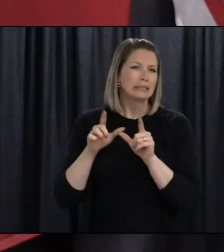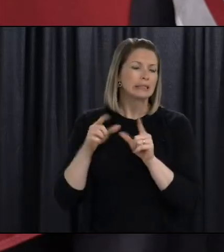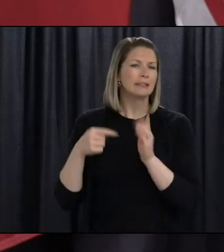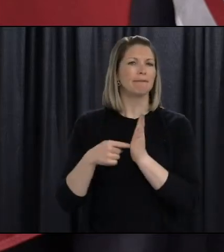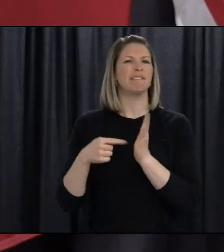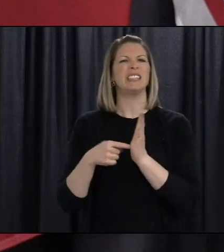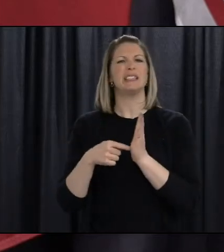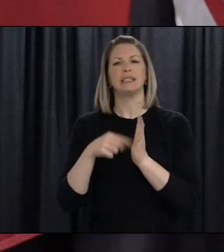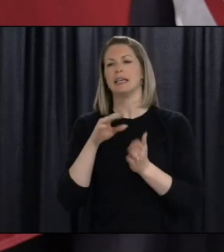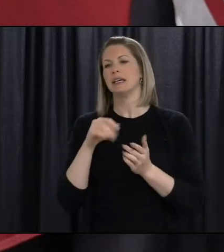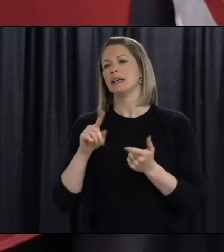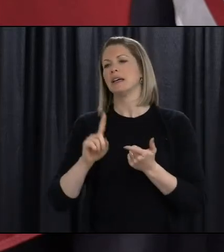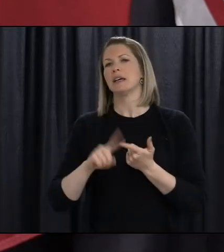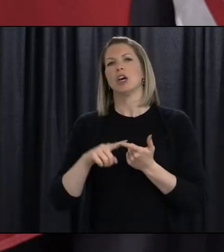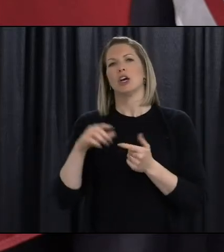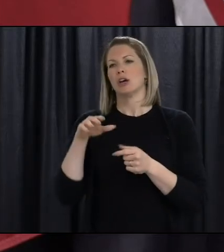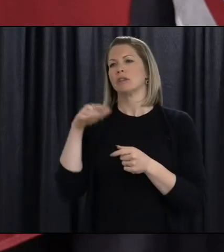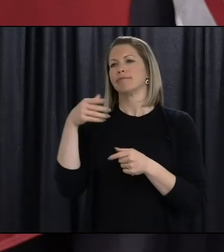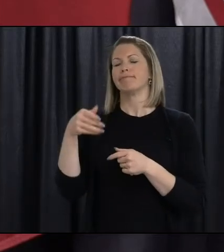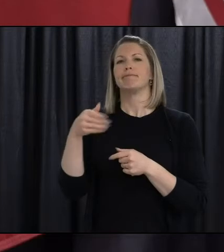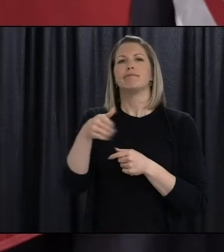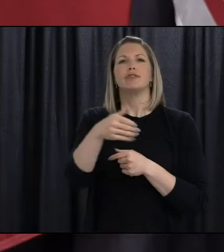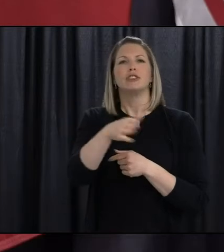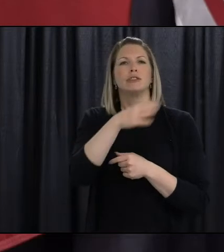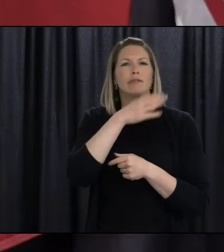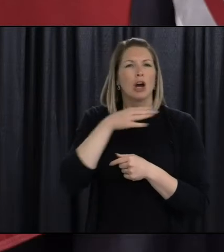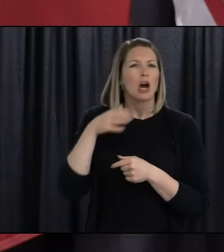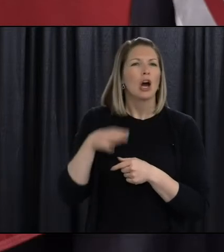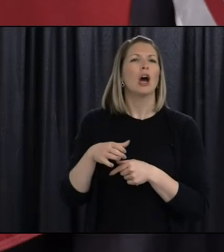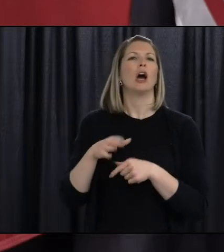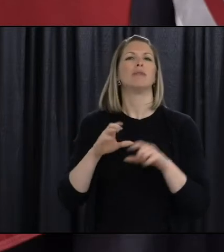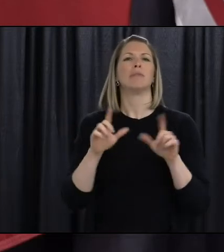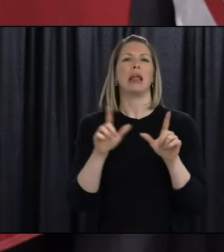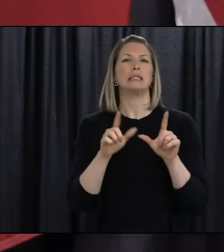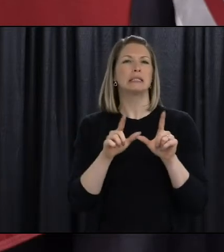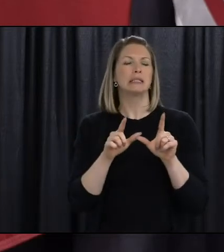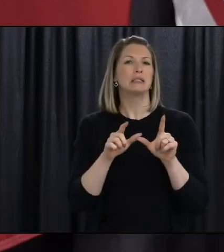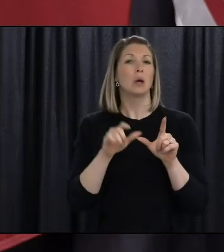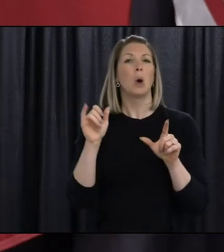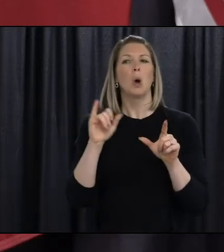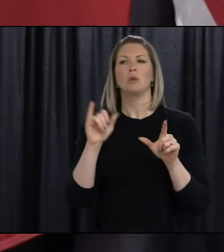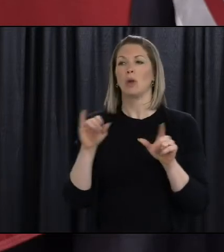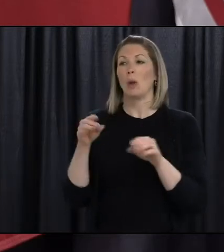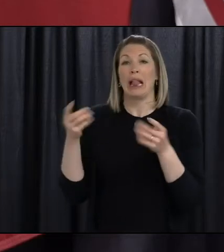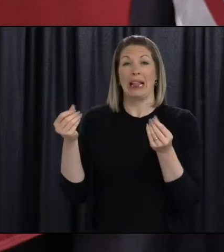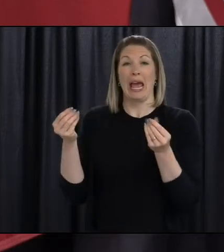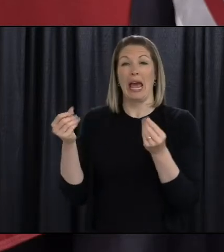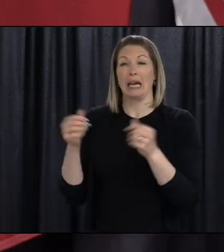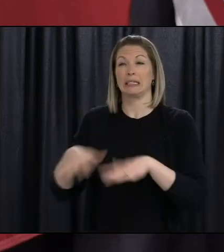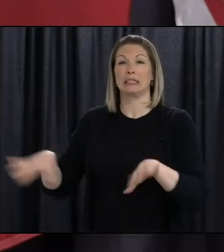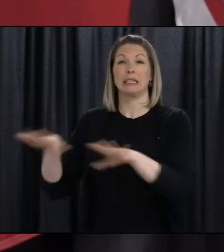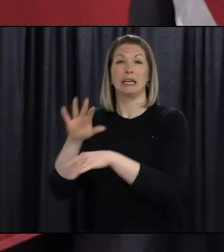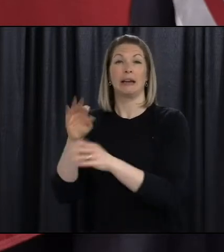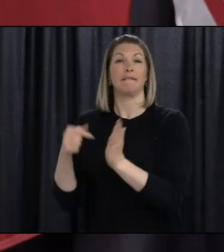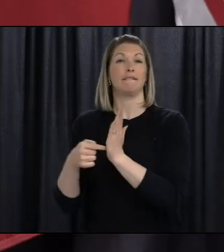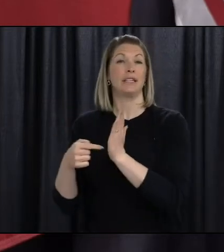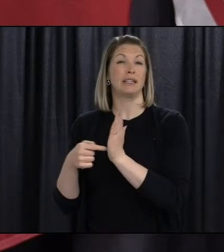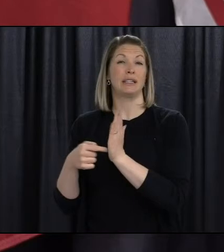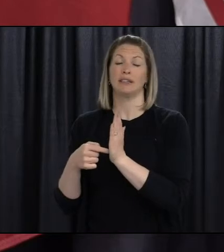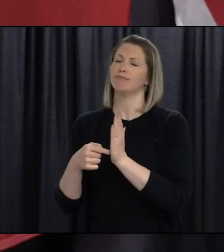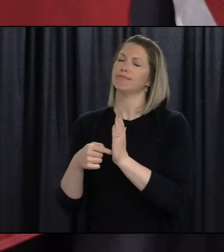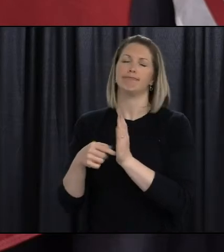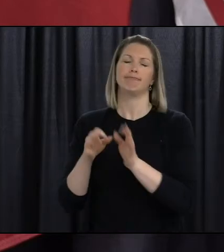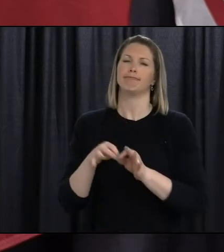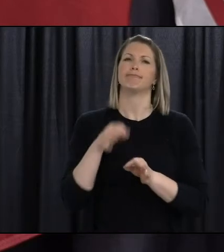lands often applies to aquaculture sites, so these have been eliminated or waived in these areas. A full rebate for the base of